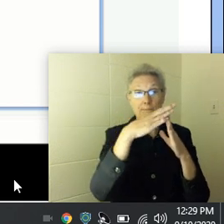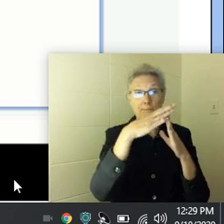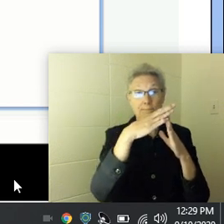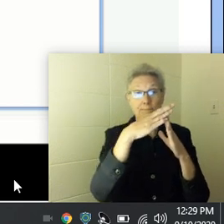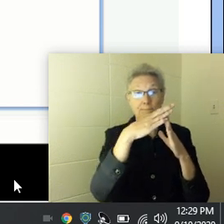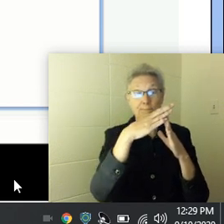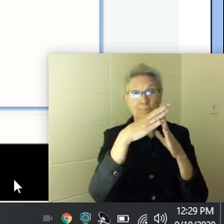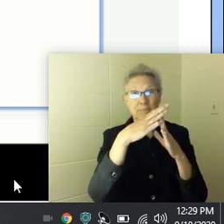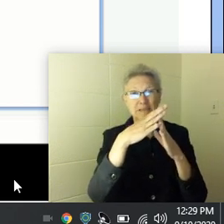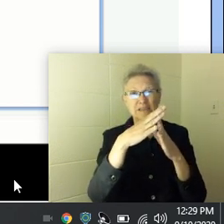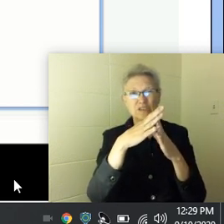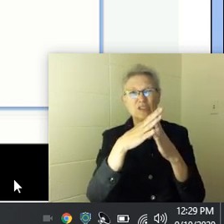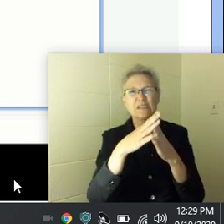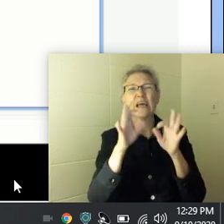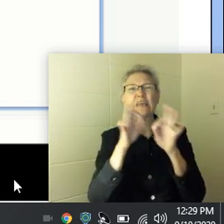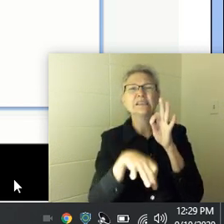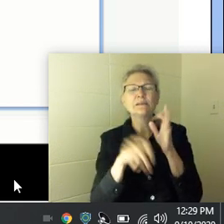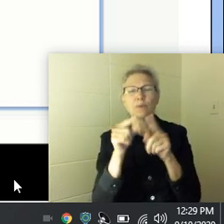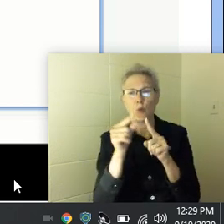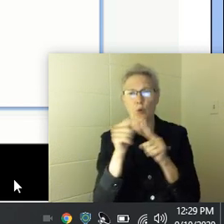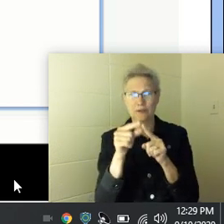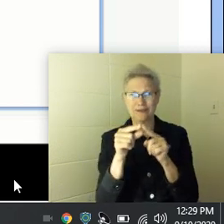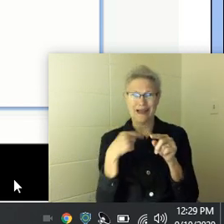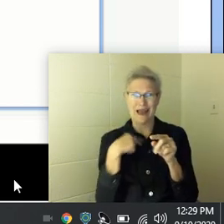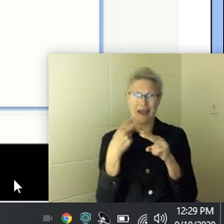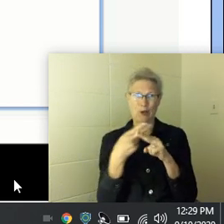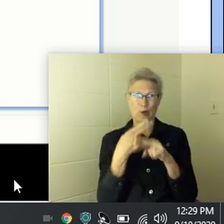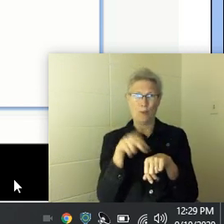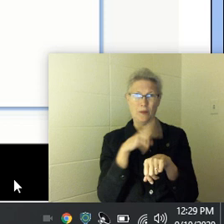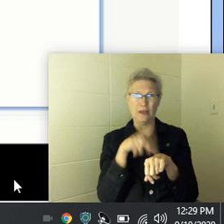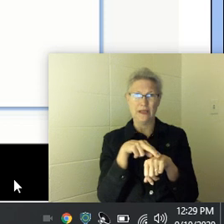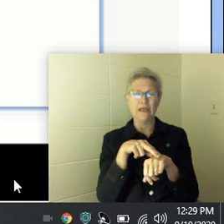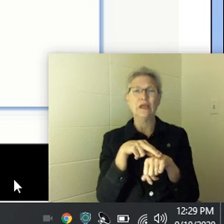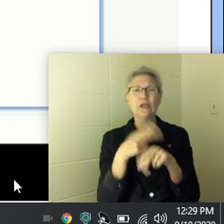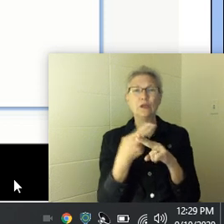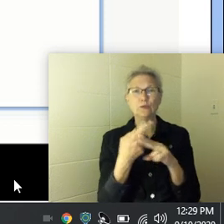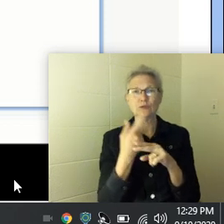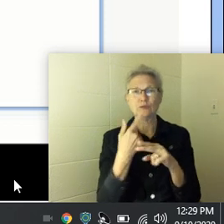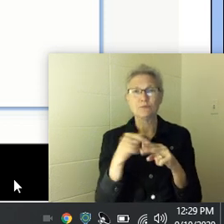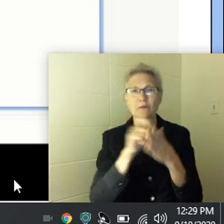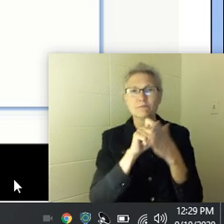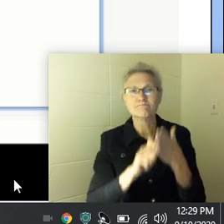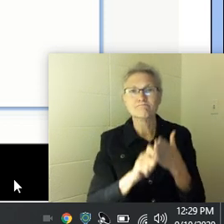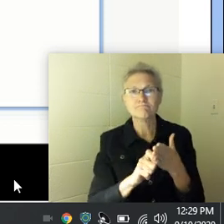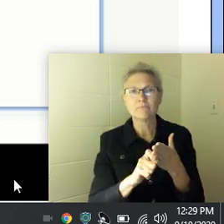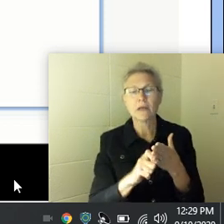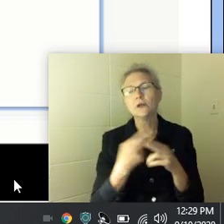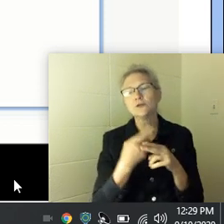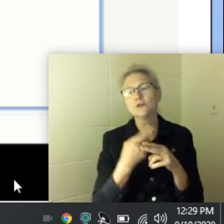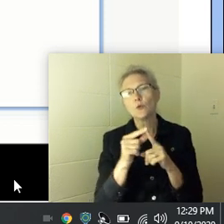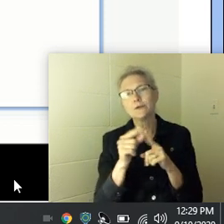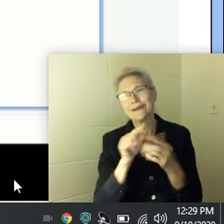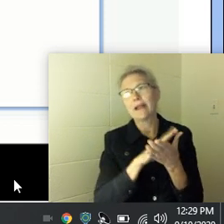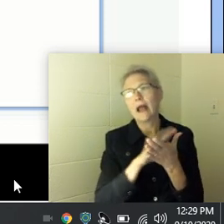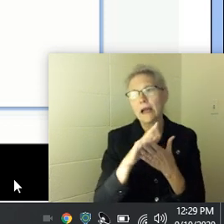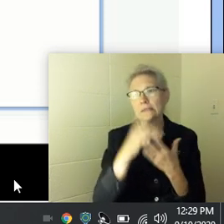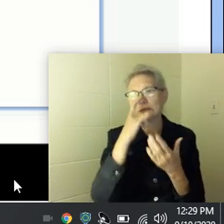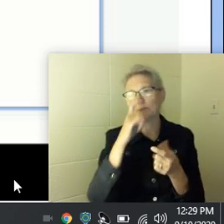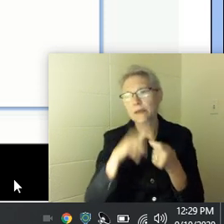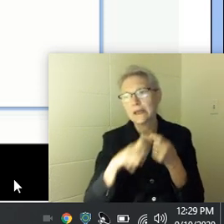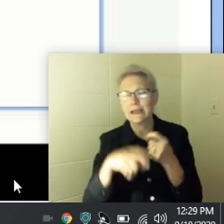these basic words that I typically use within my, writing. So I'll use the words like nice, mean,